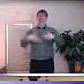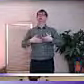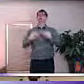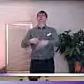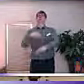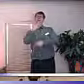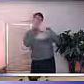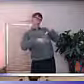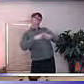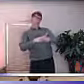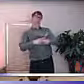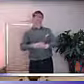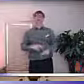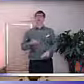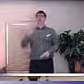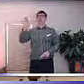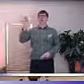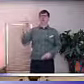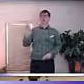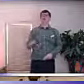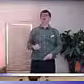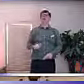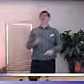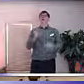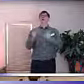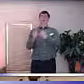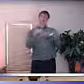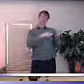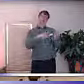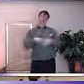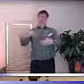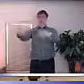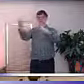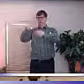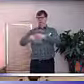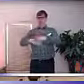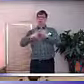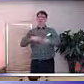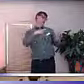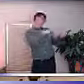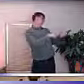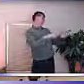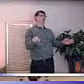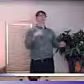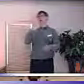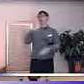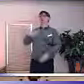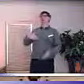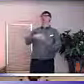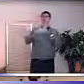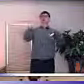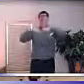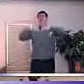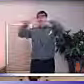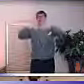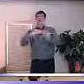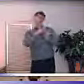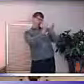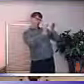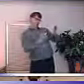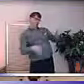world. That this gift within them is already being refilled, that they are